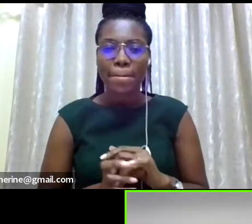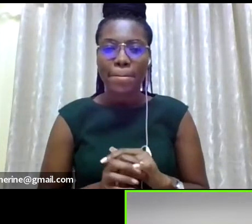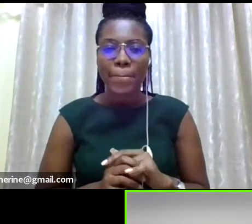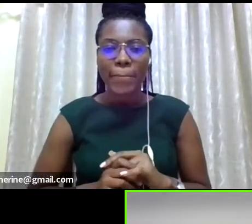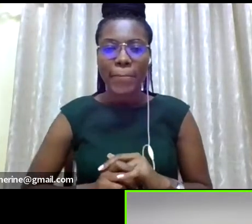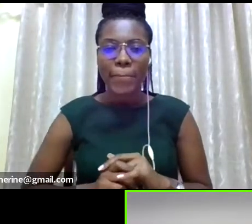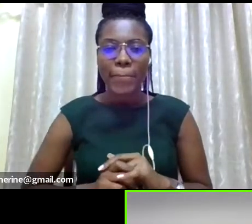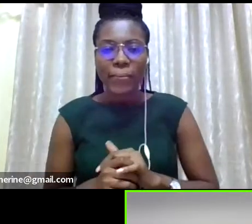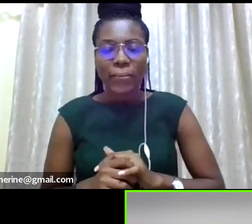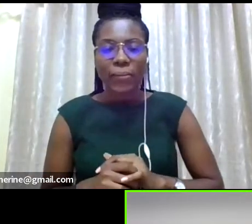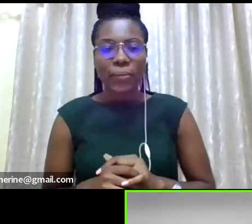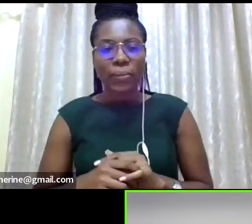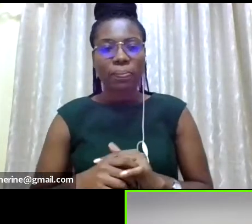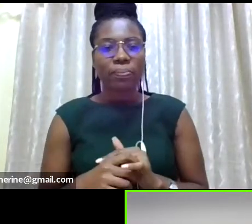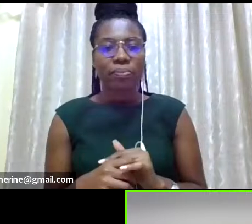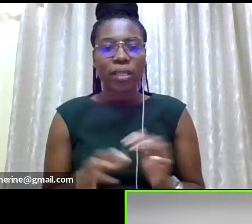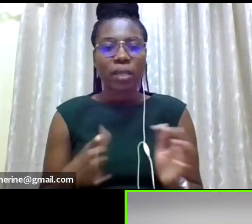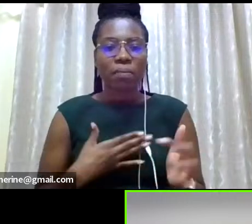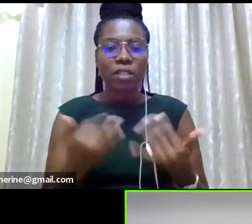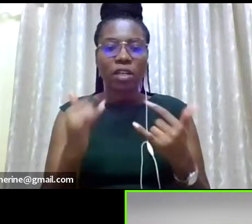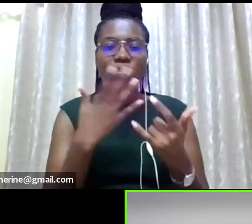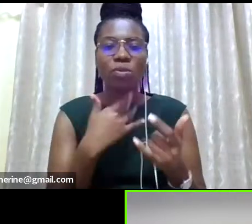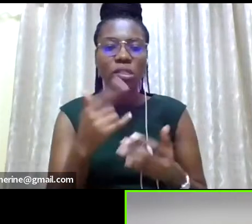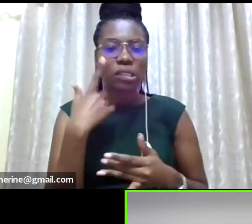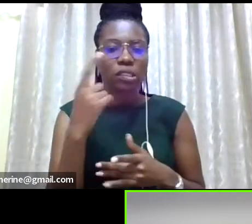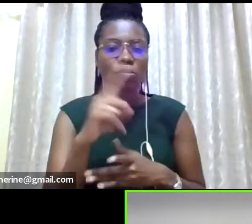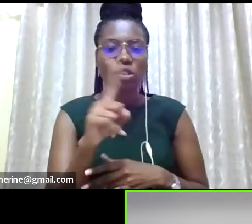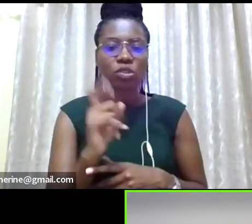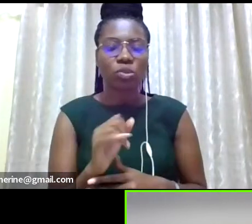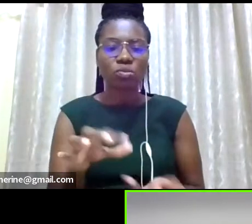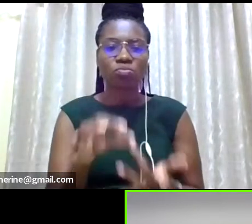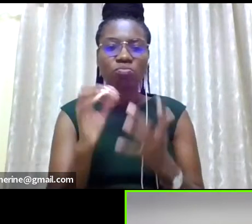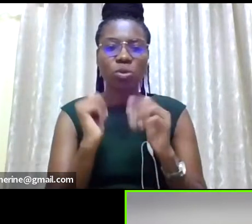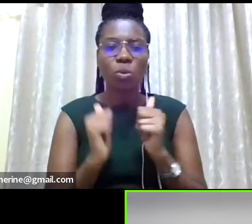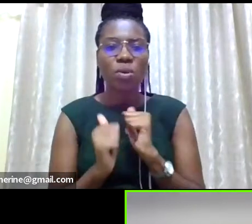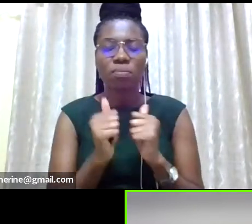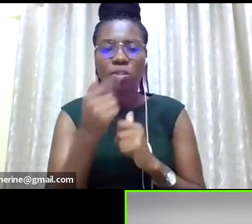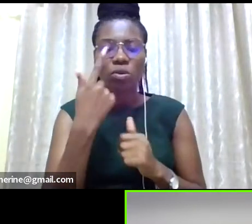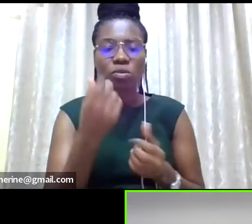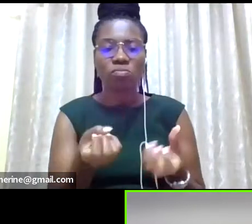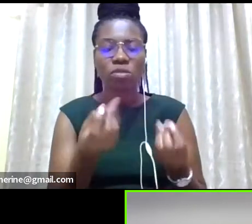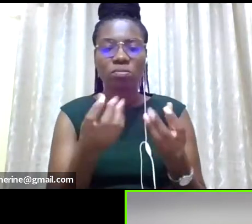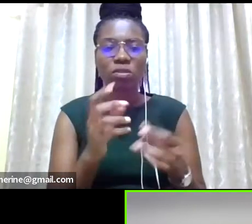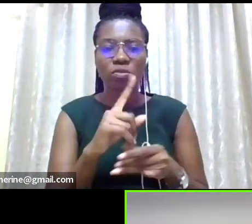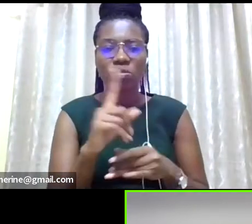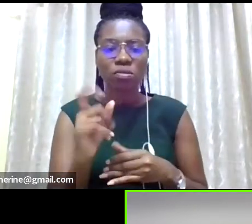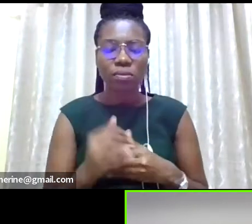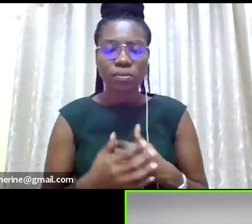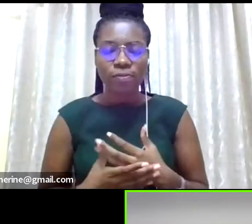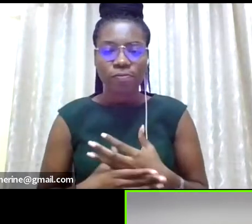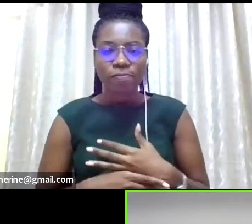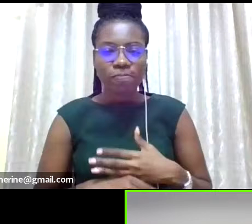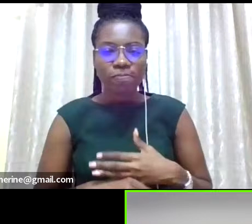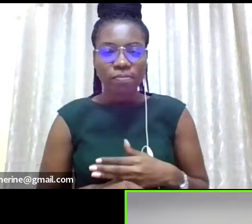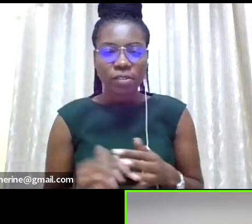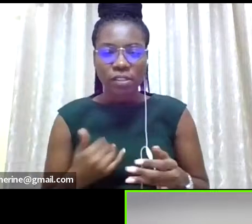I'm just trying to look for a unique question, because most of the questions. Okay, where is